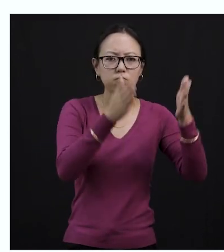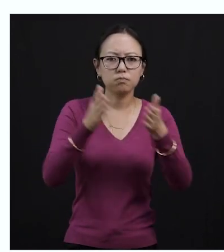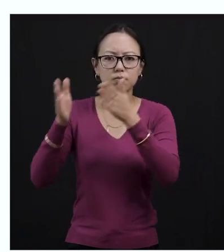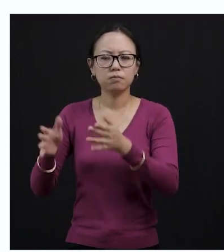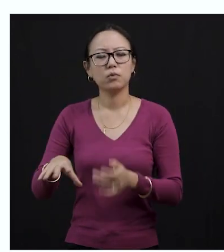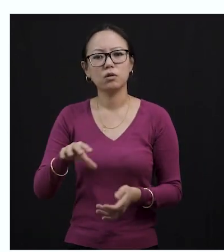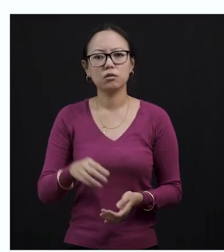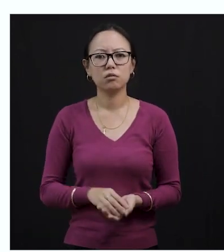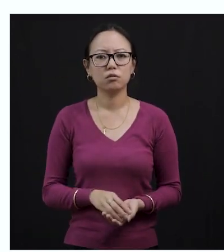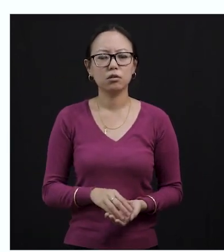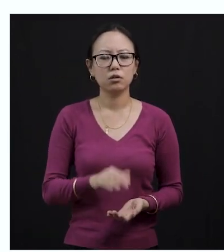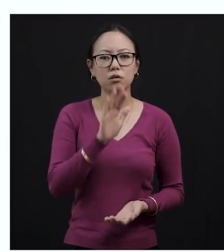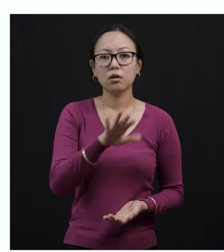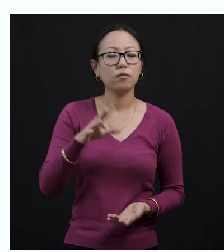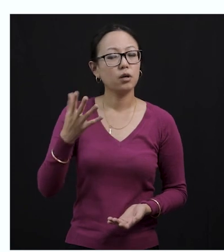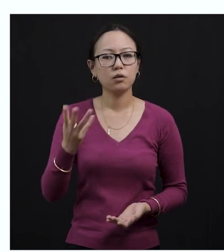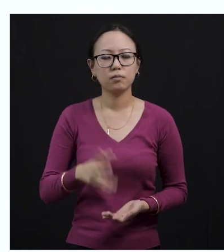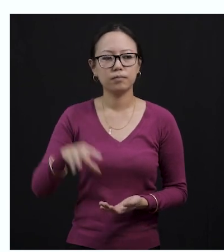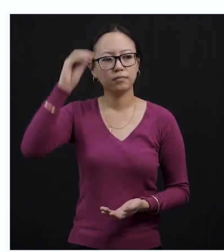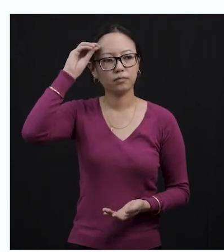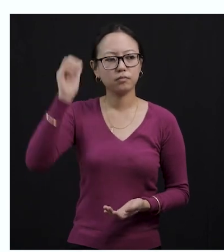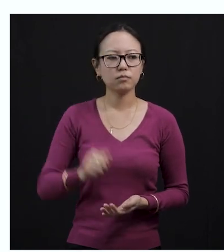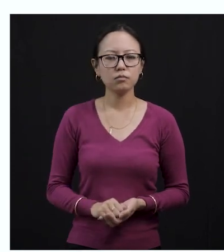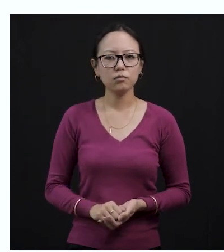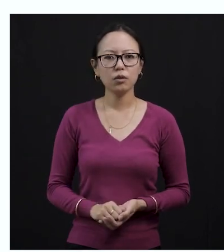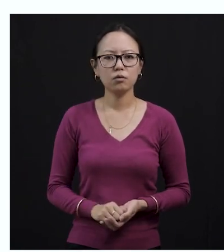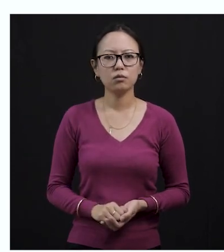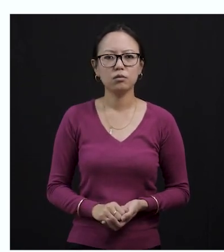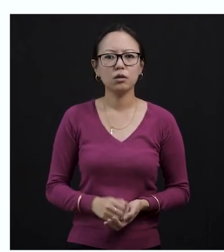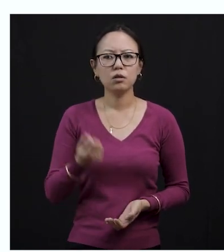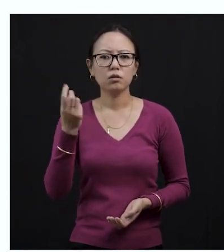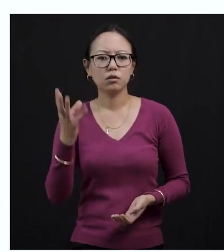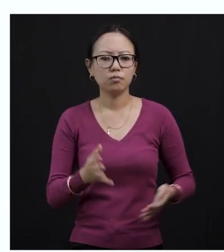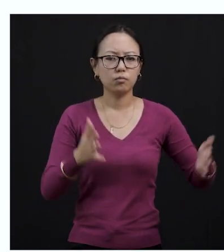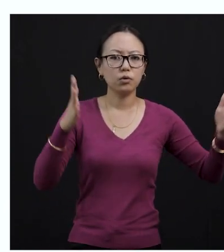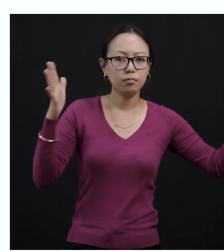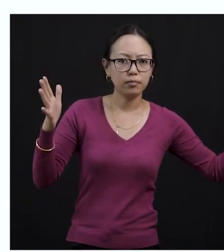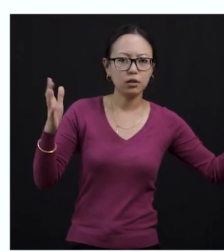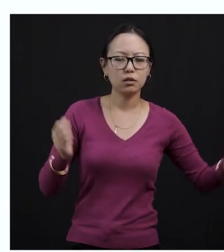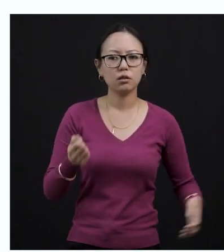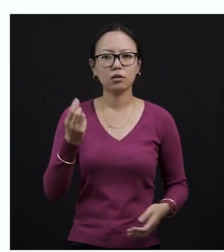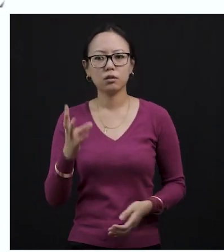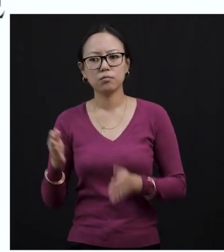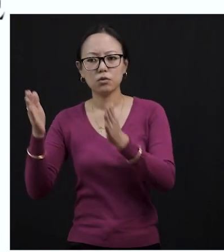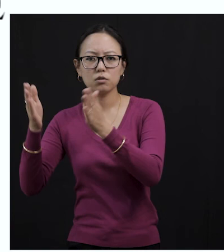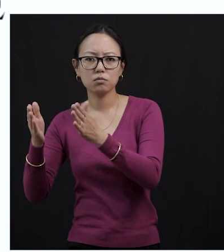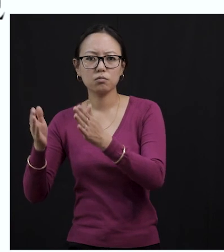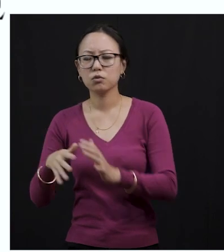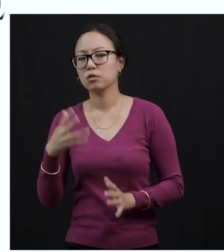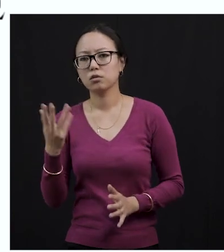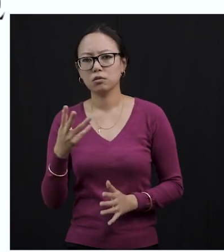to compare two numbers, which that is finding out which is greater and which is smaller. And